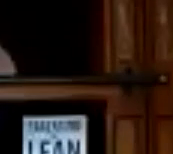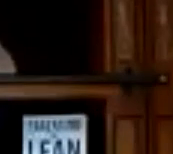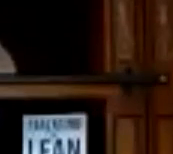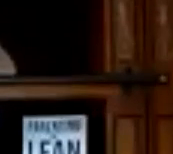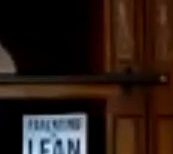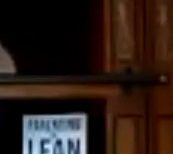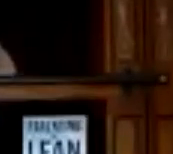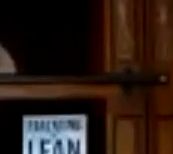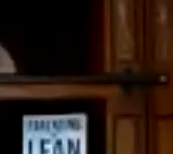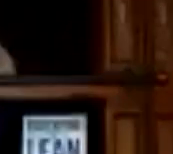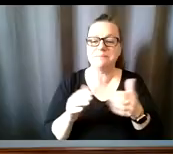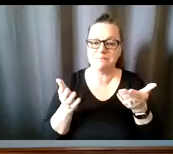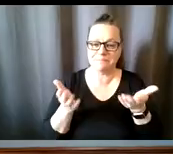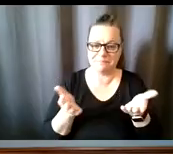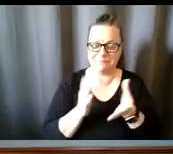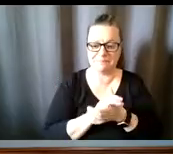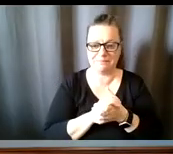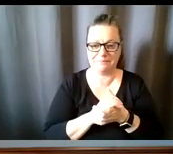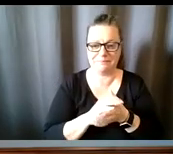And share, here we go.